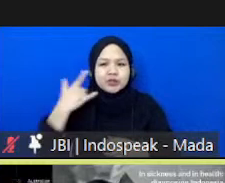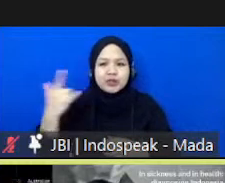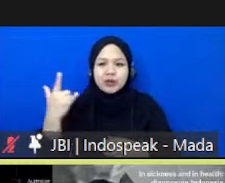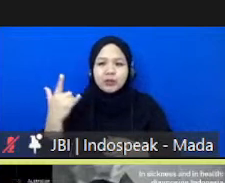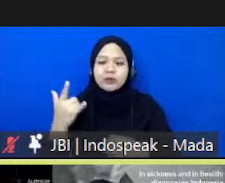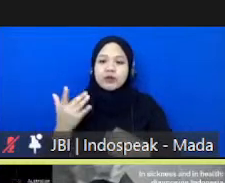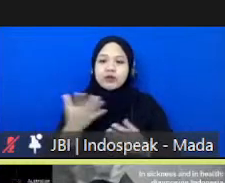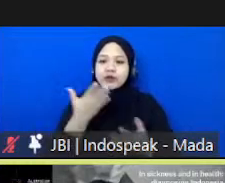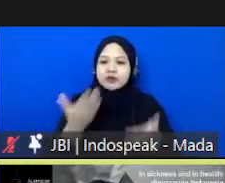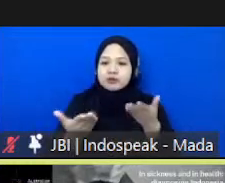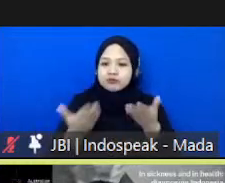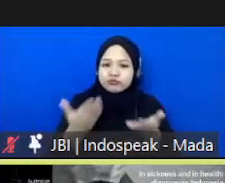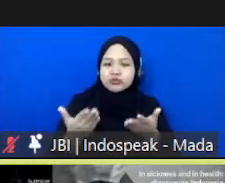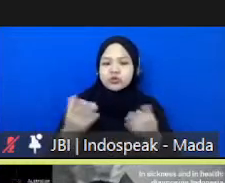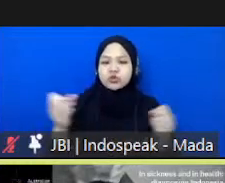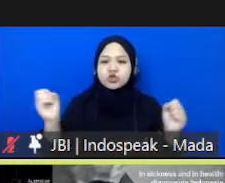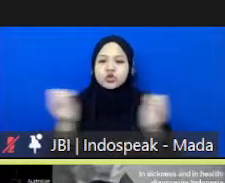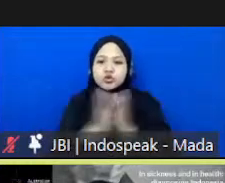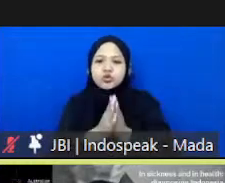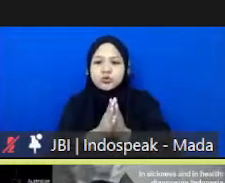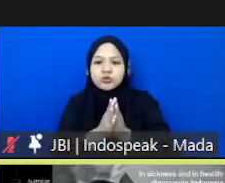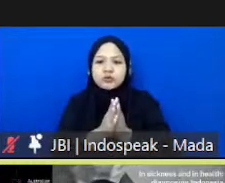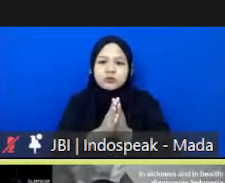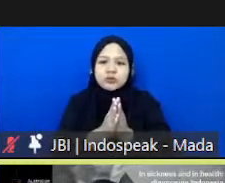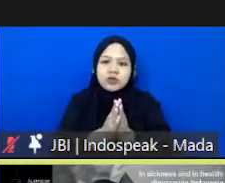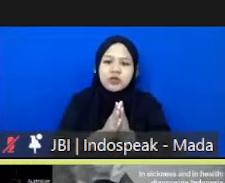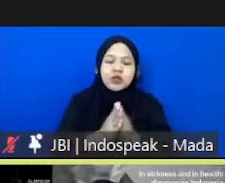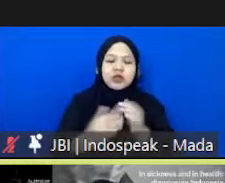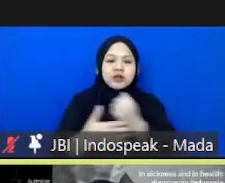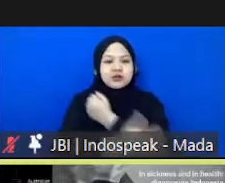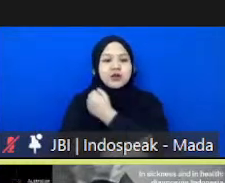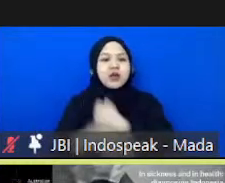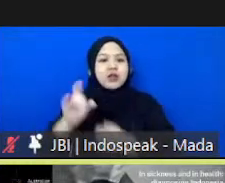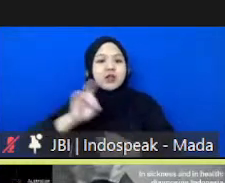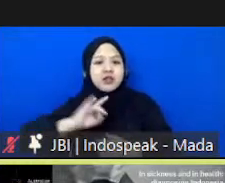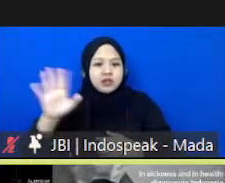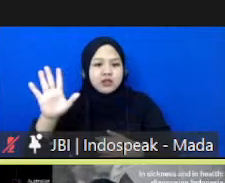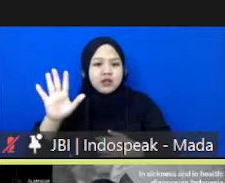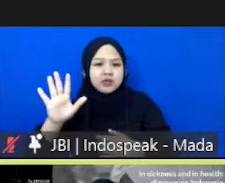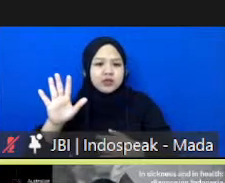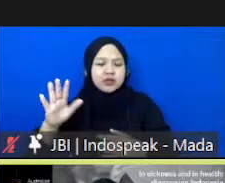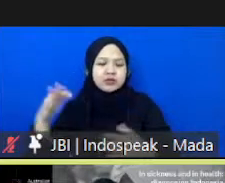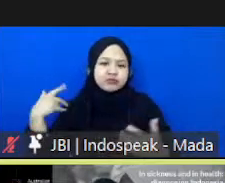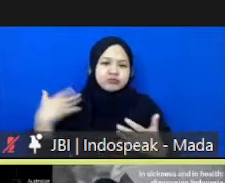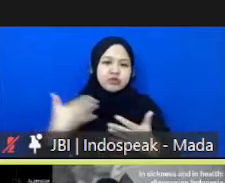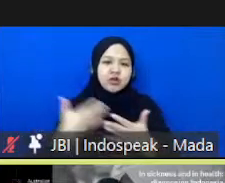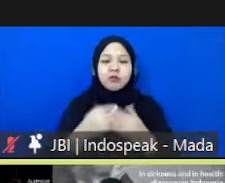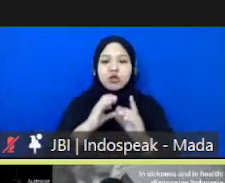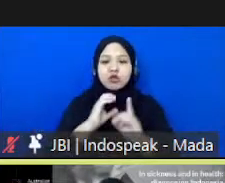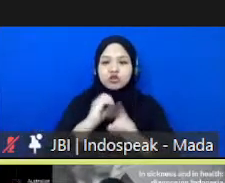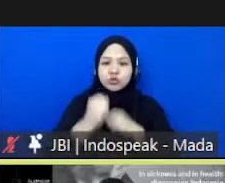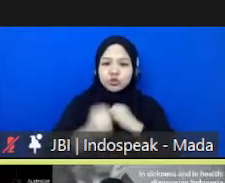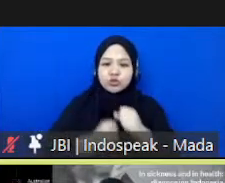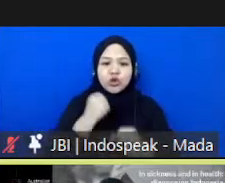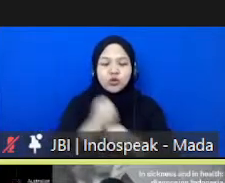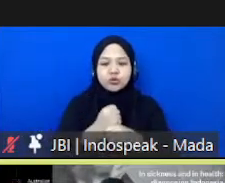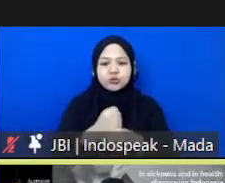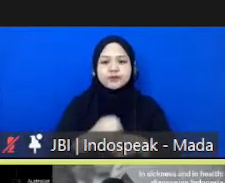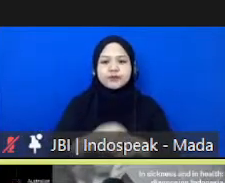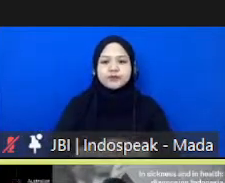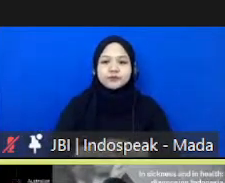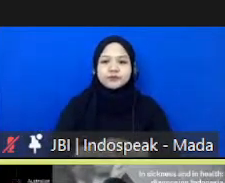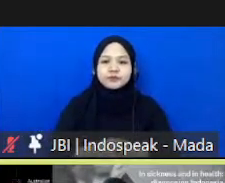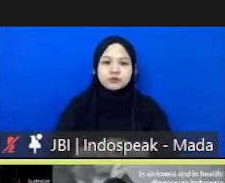compared to the average of other low and middle income countries in the last 10 years. These are all issues that